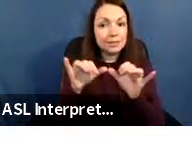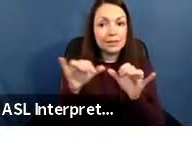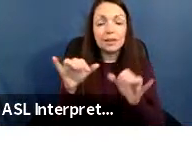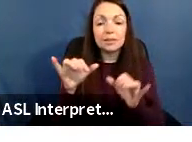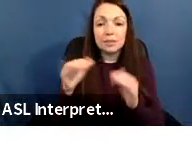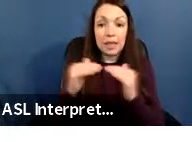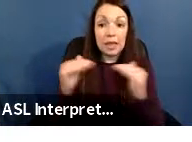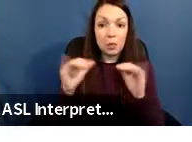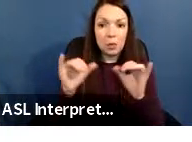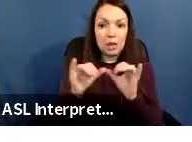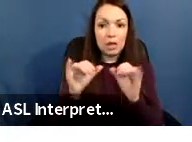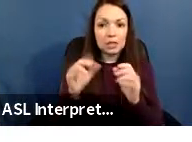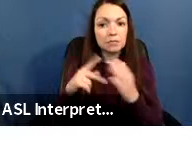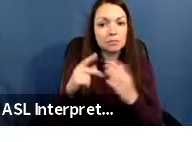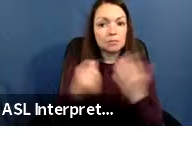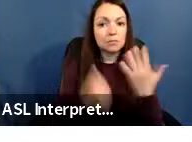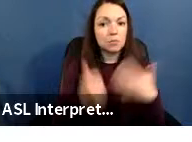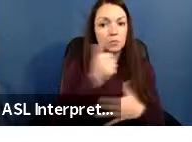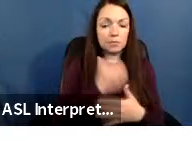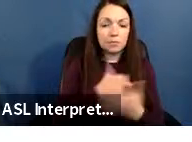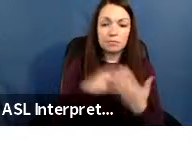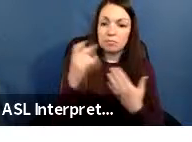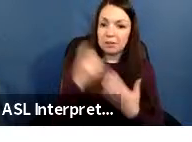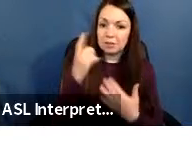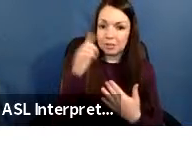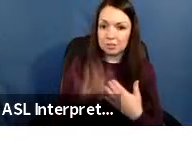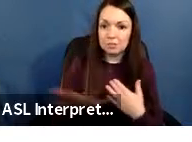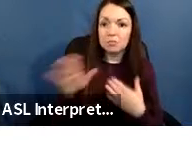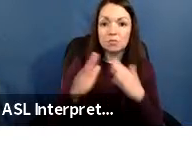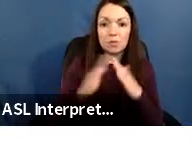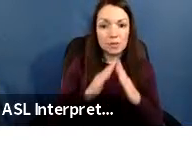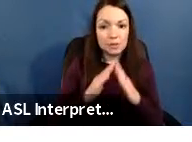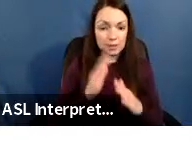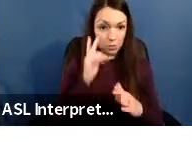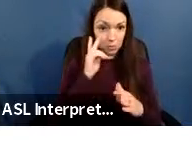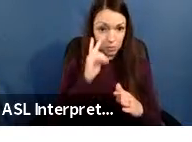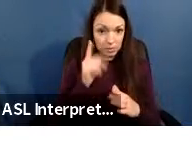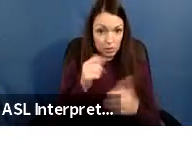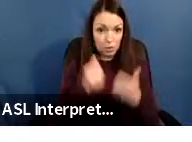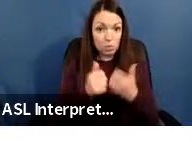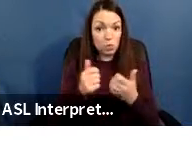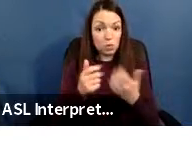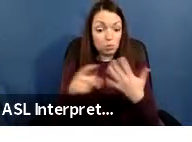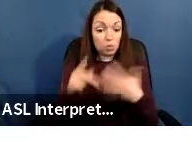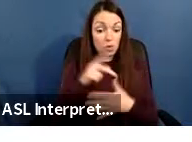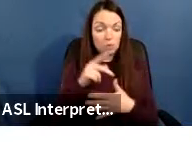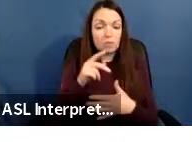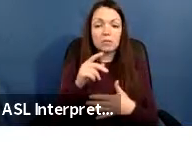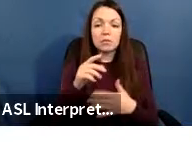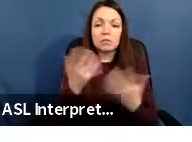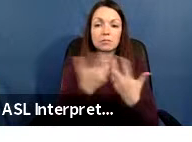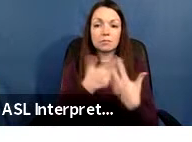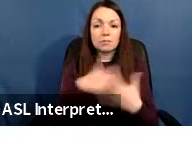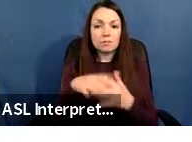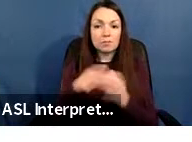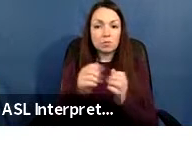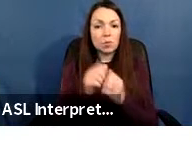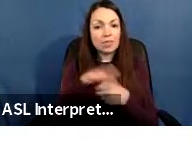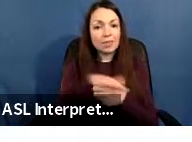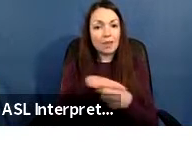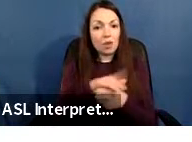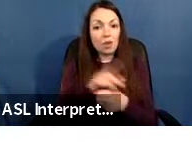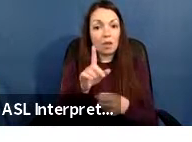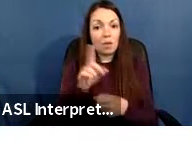across the city. So you can see here that the projects that were prioritized are aligned with areas of hardship based on that